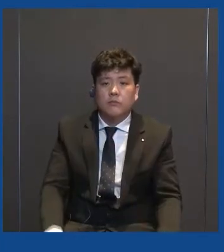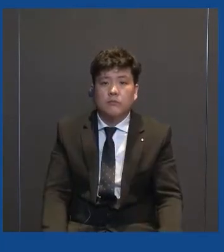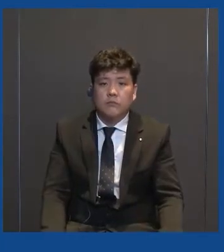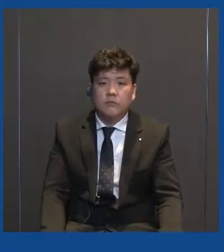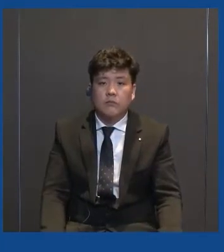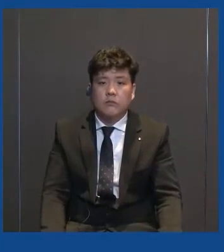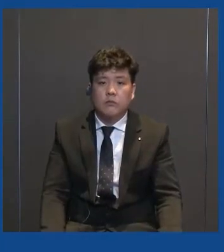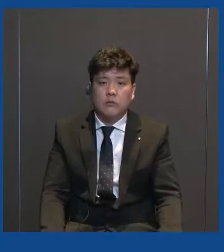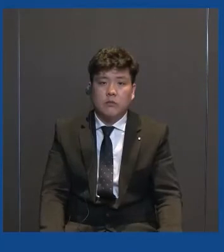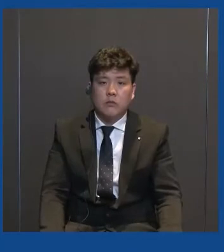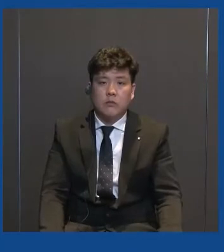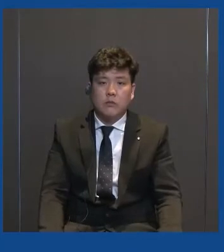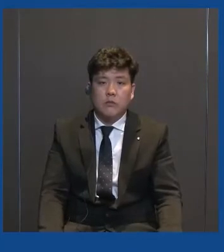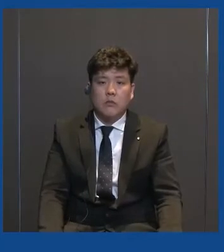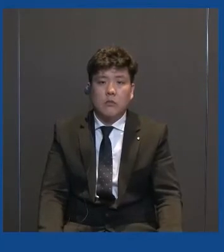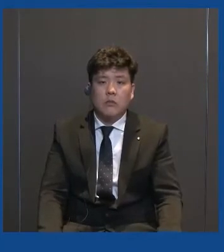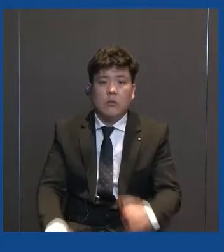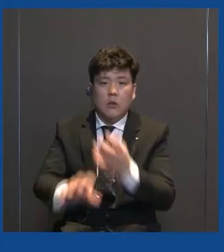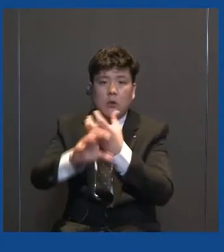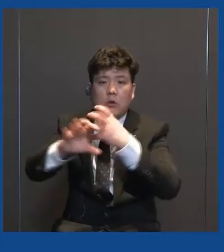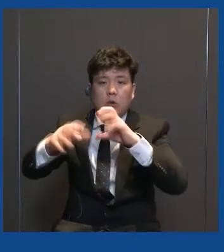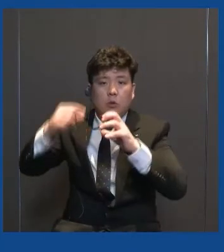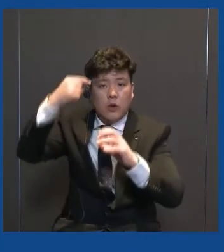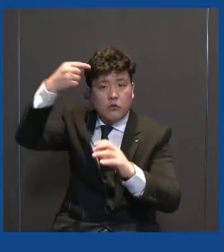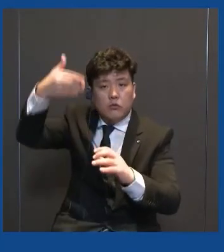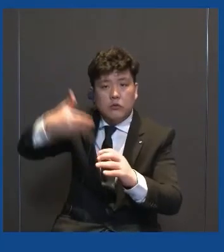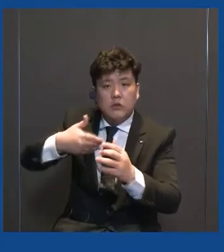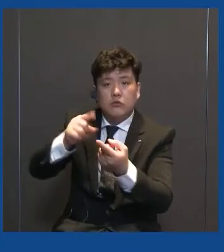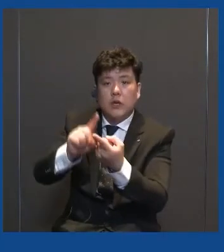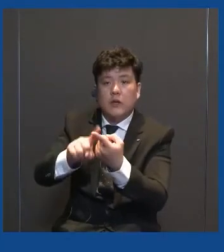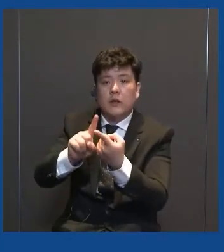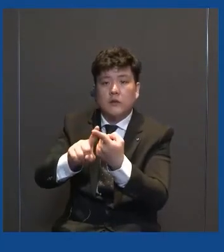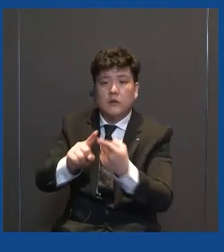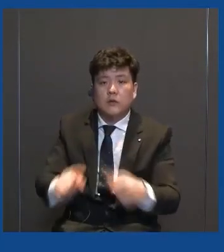such training or education opportunities for them.